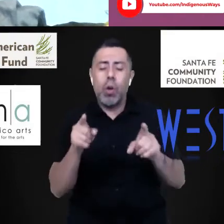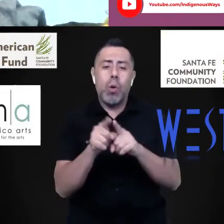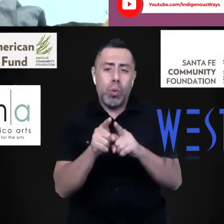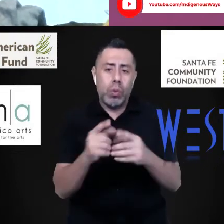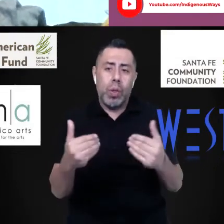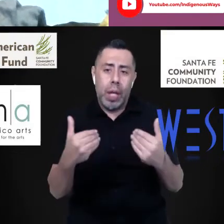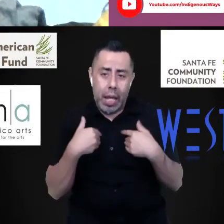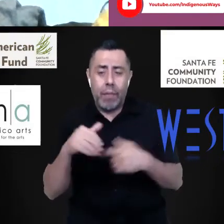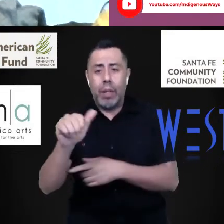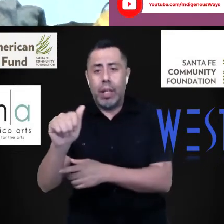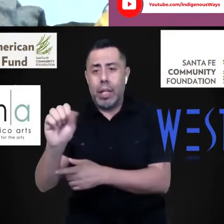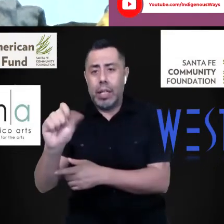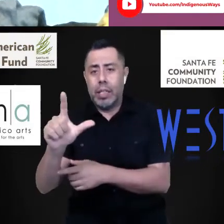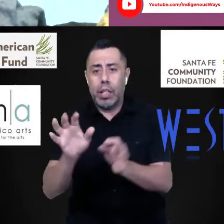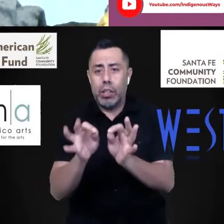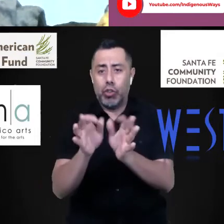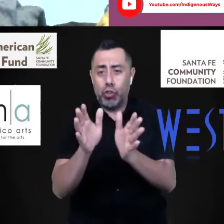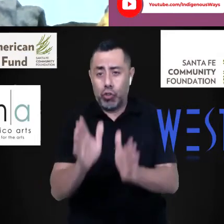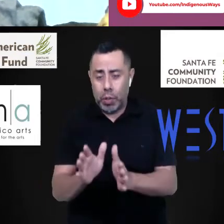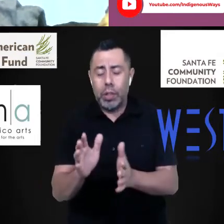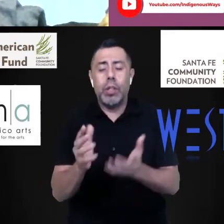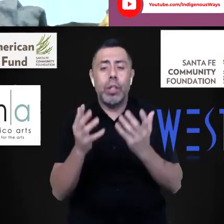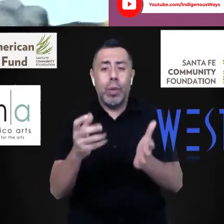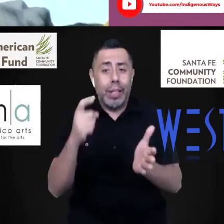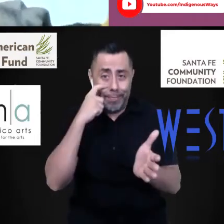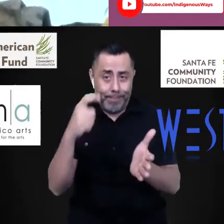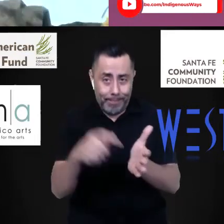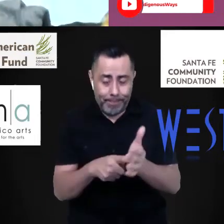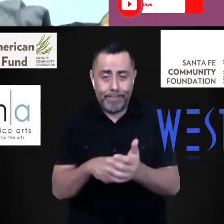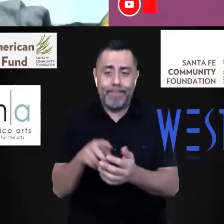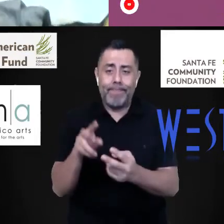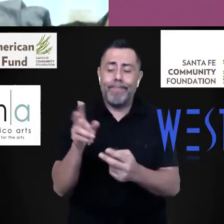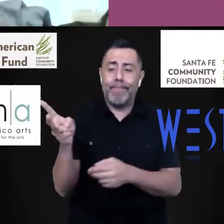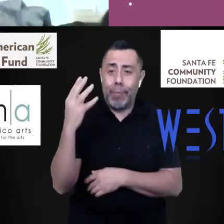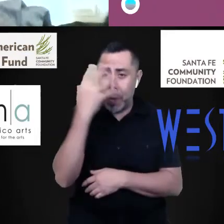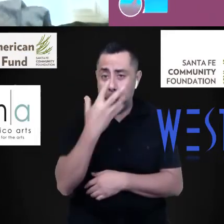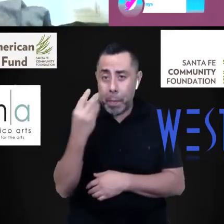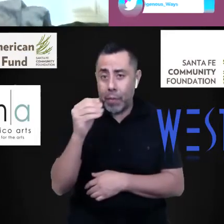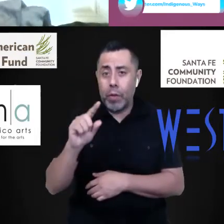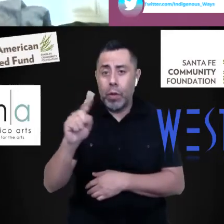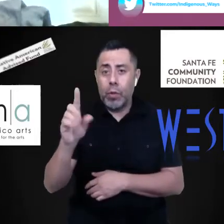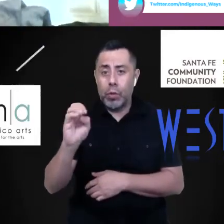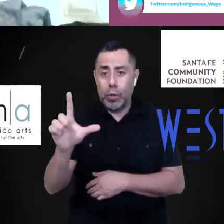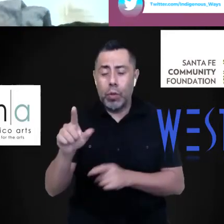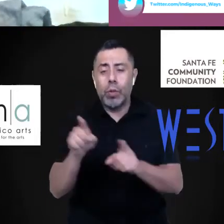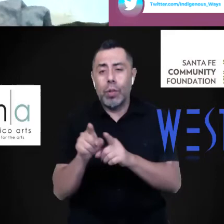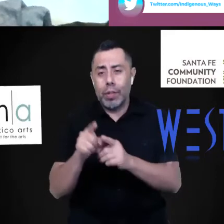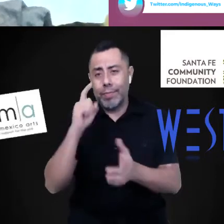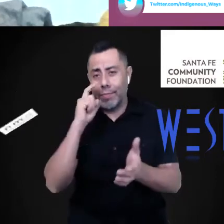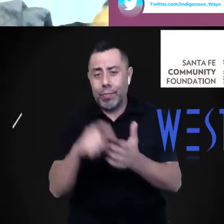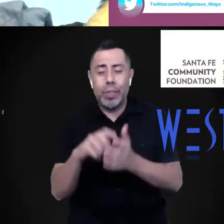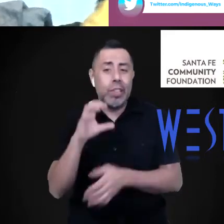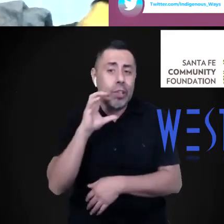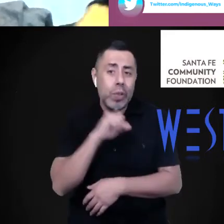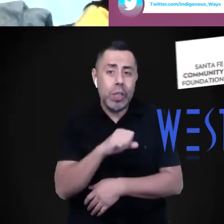have ASL interpreters. So I want to give our shout out to the beautiful Zol and also Chris Essiando, who have